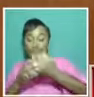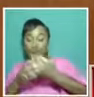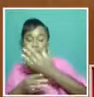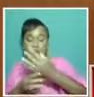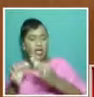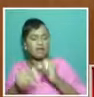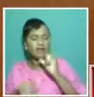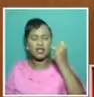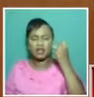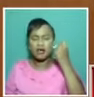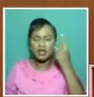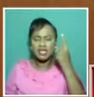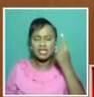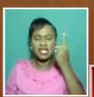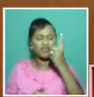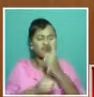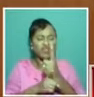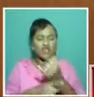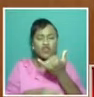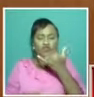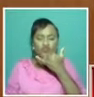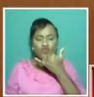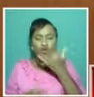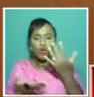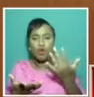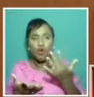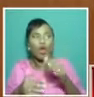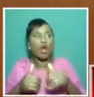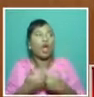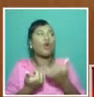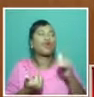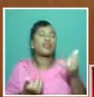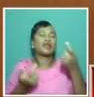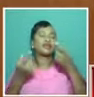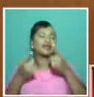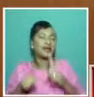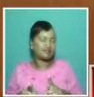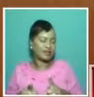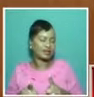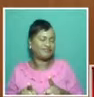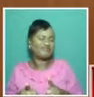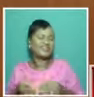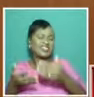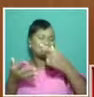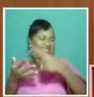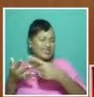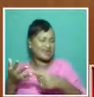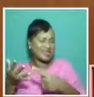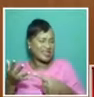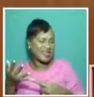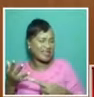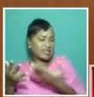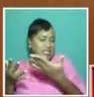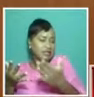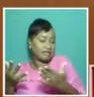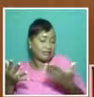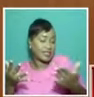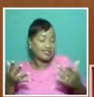would have accounted for this? And therefore, I suspect that some level of clinical and